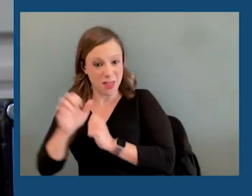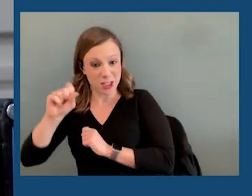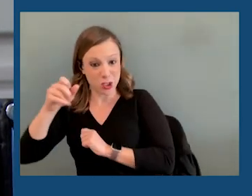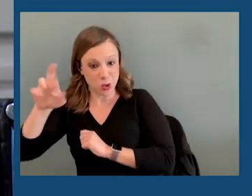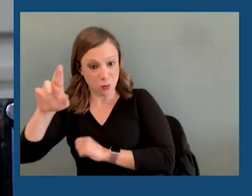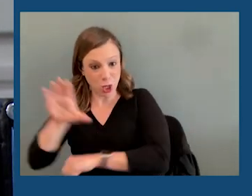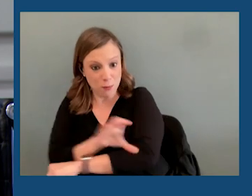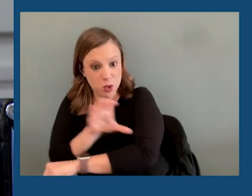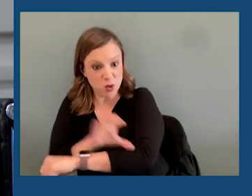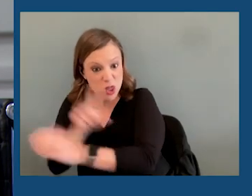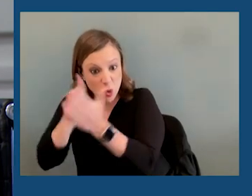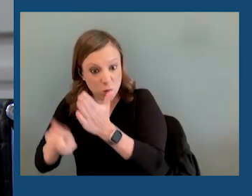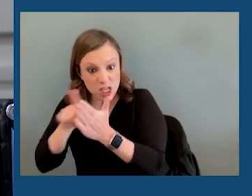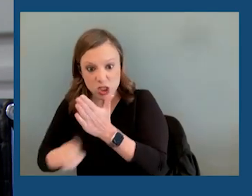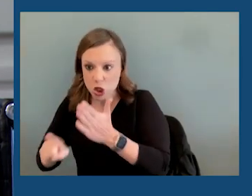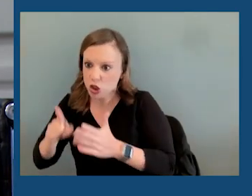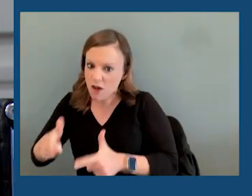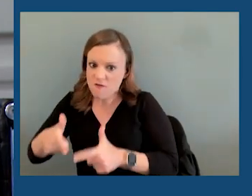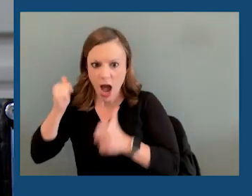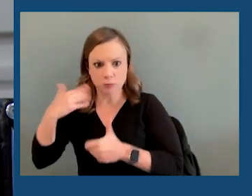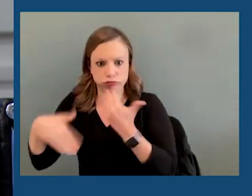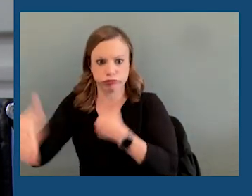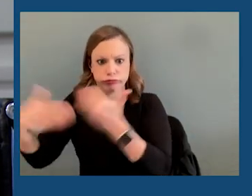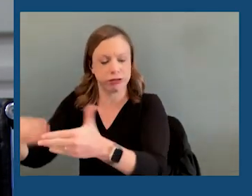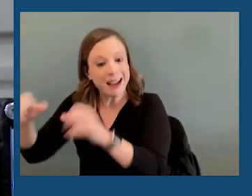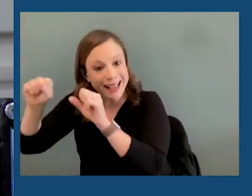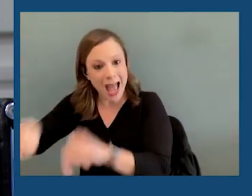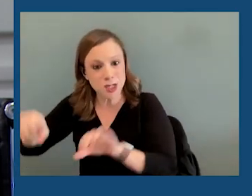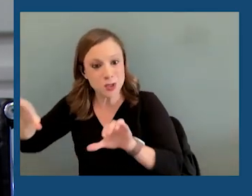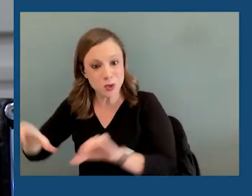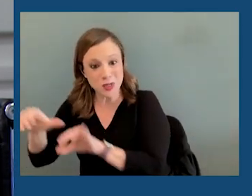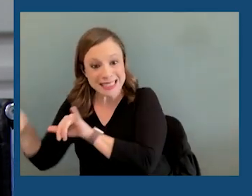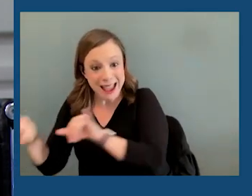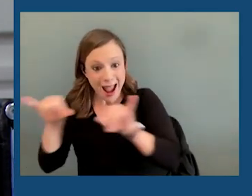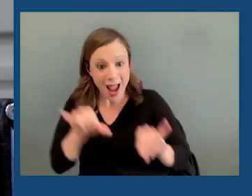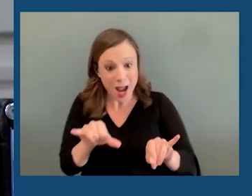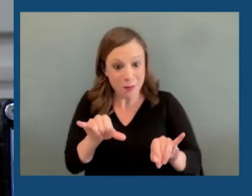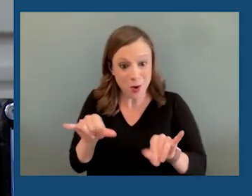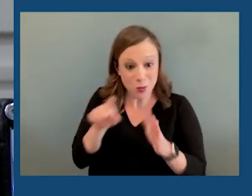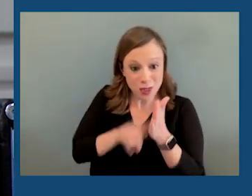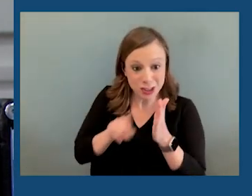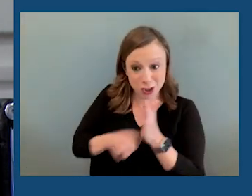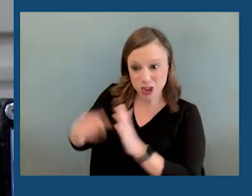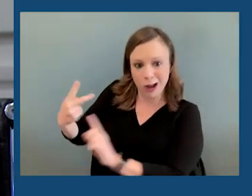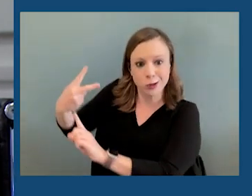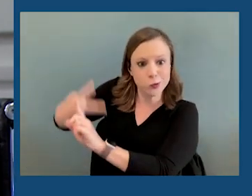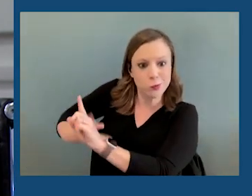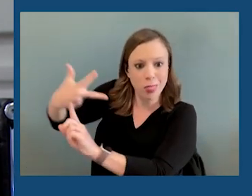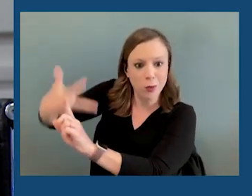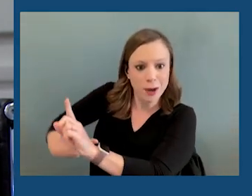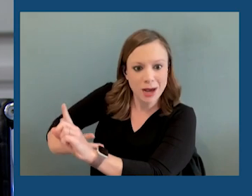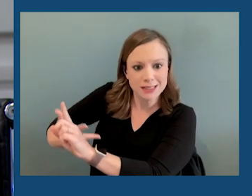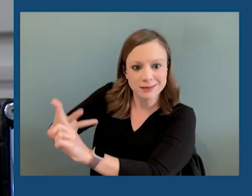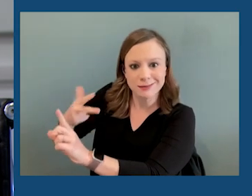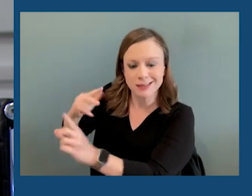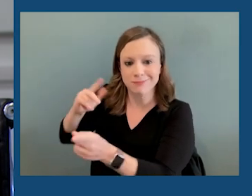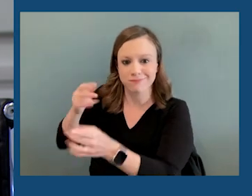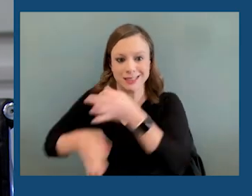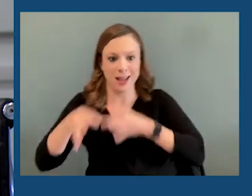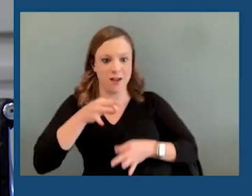you can do just dramatically changes. And that's going to be true amongst all the different kinds of science applications that we're talking